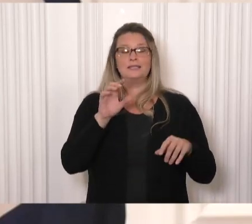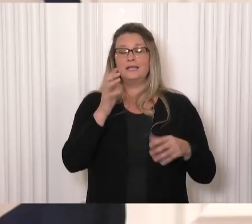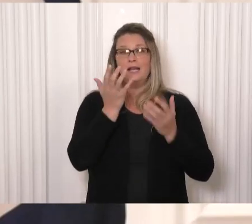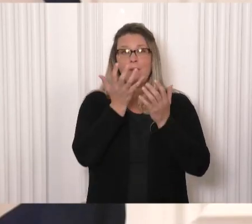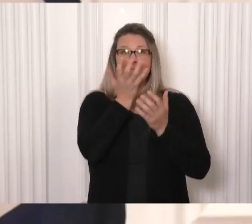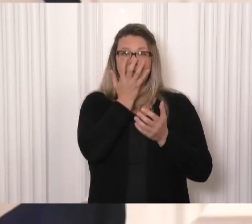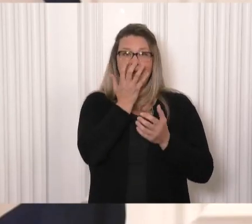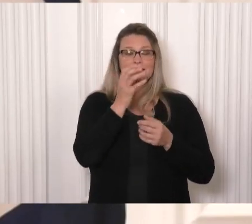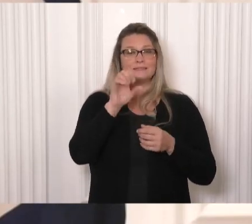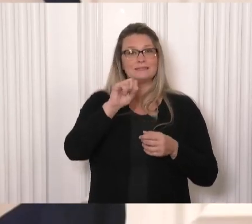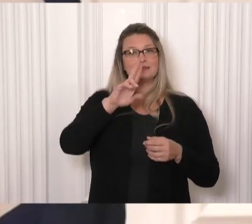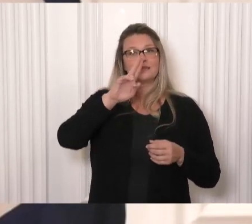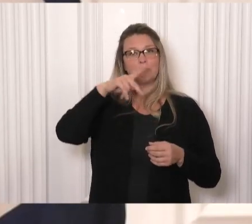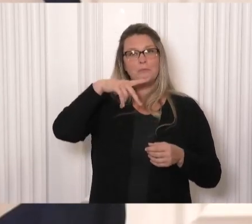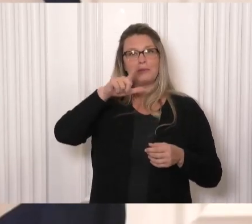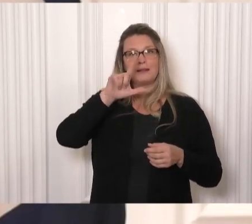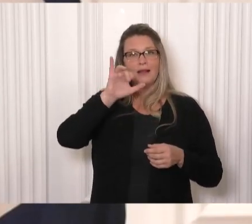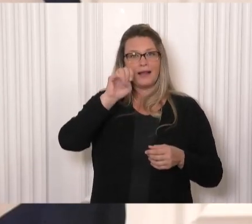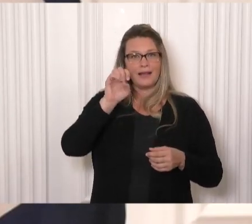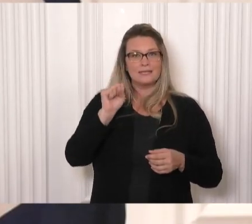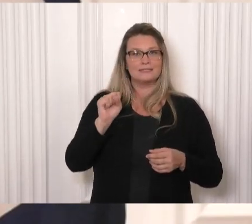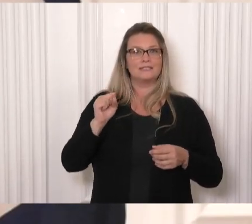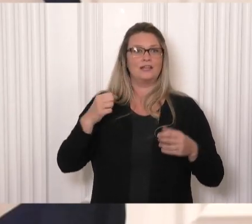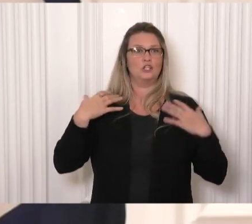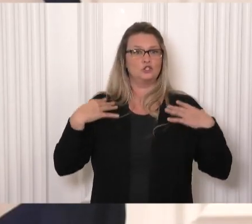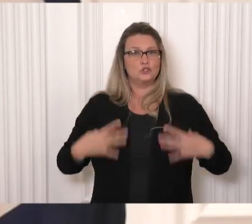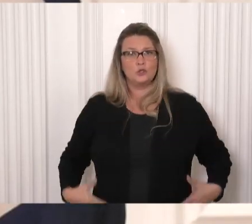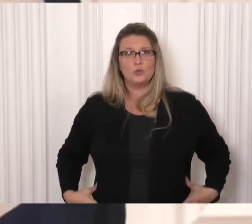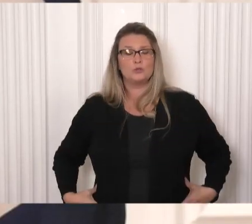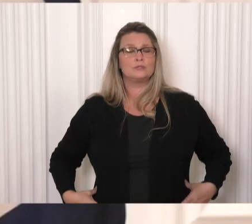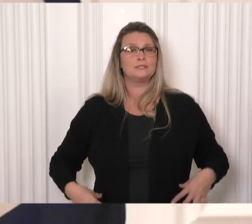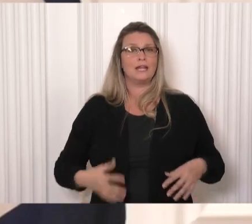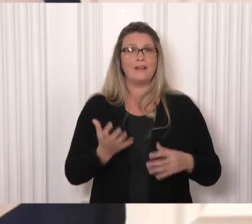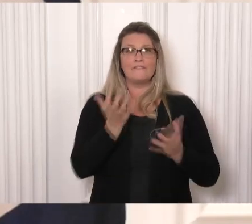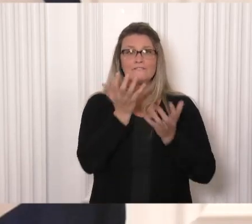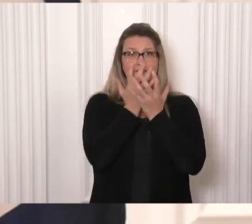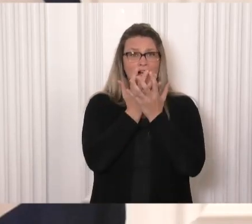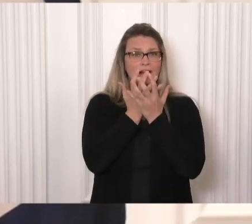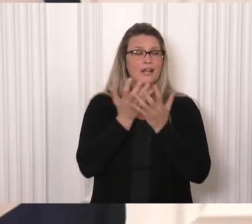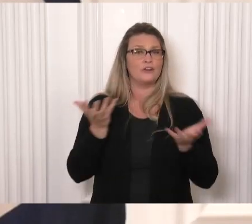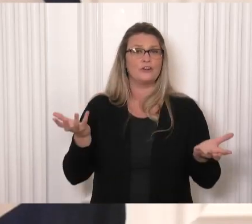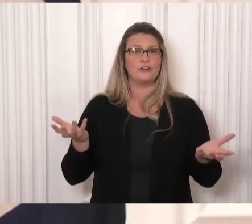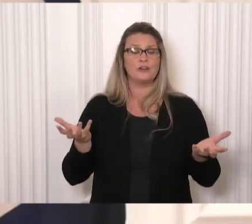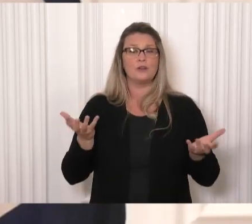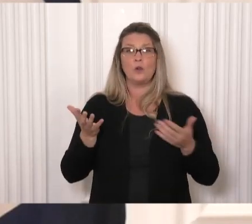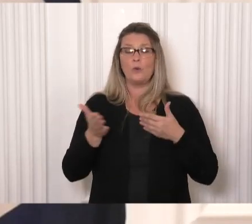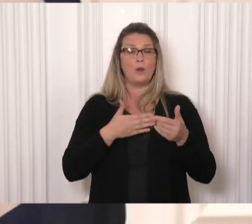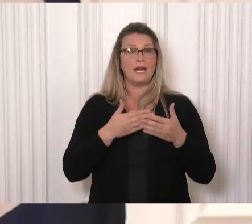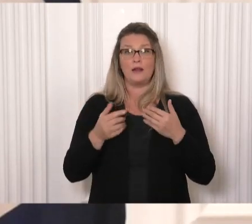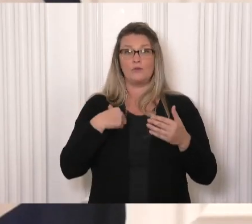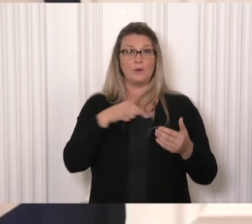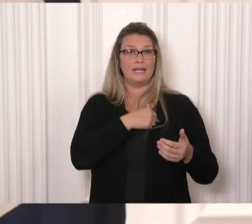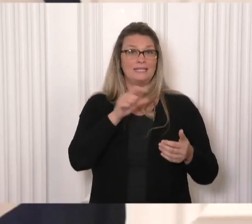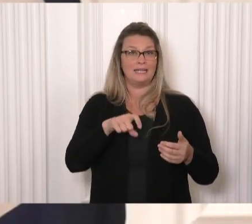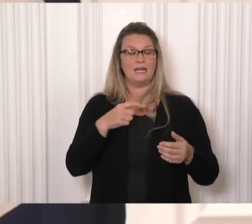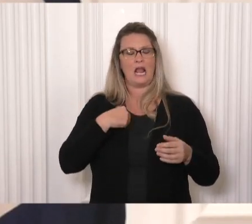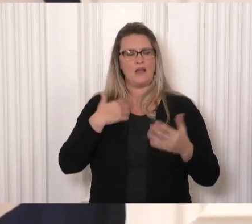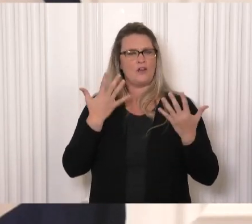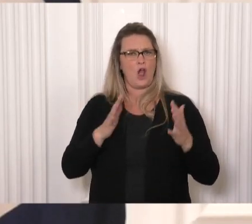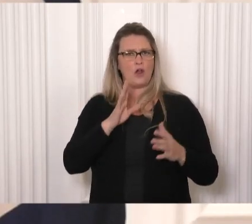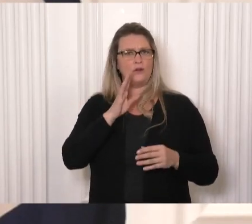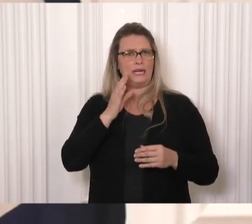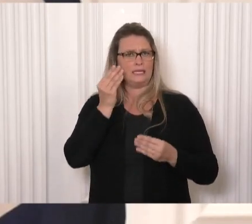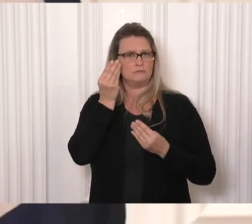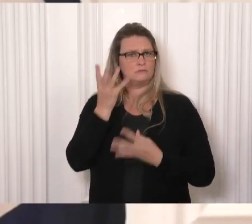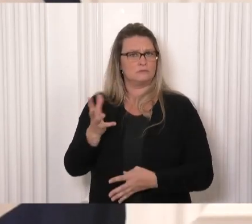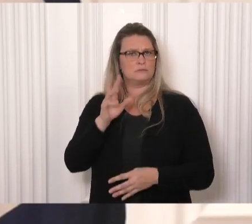or protective suits or ventilators or whatever it may be, you know, I have surely directed the National Guard and